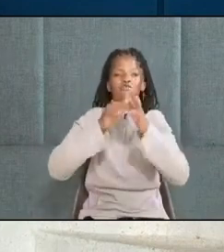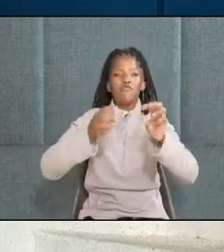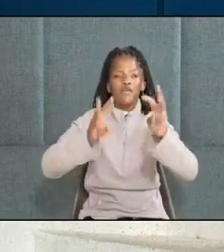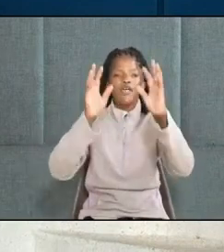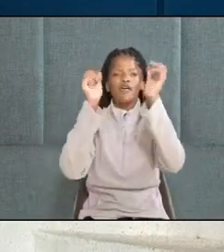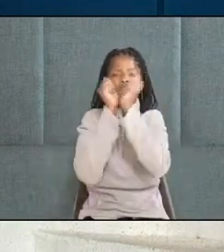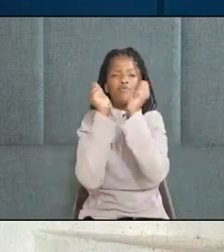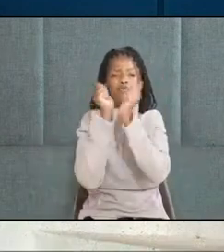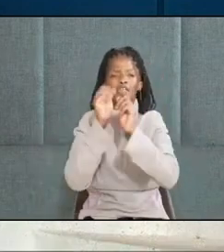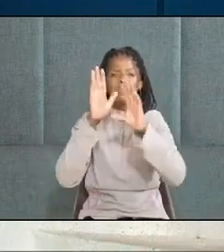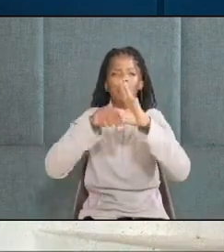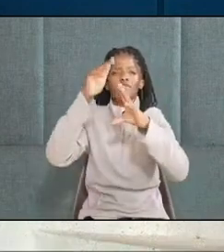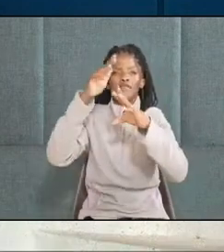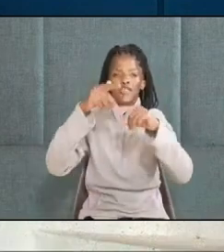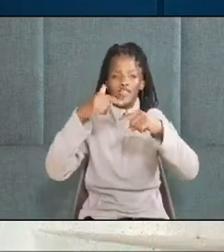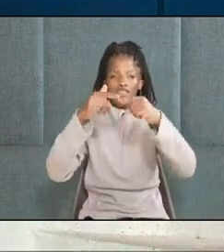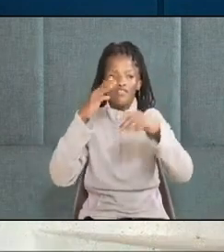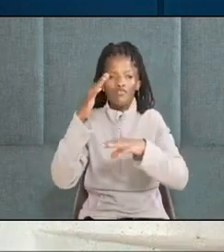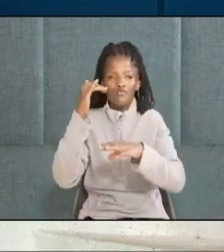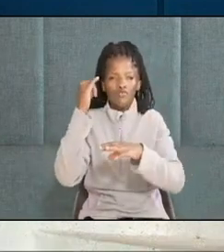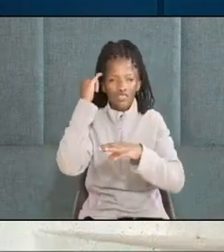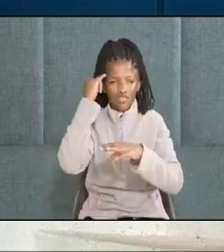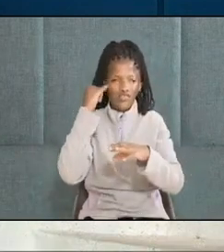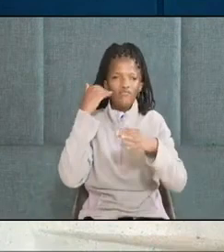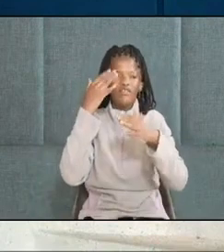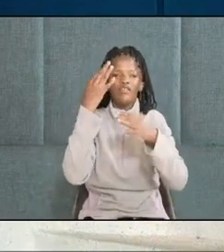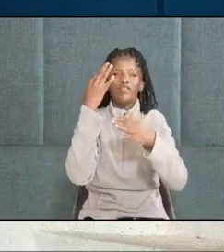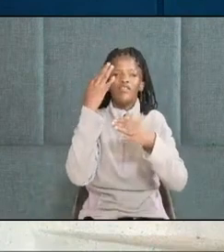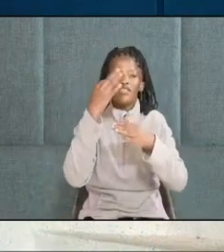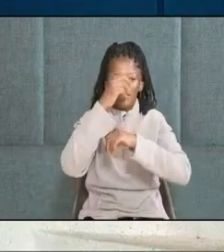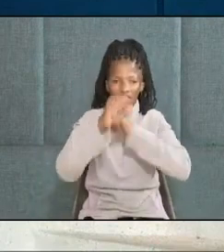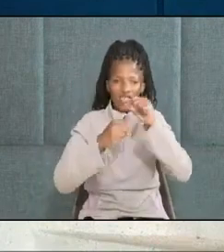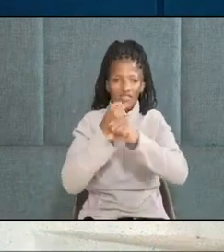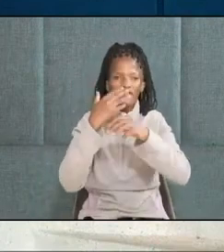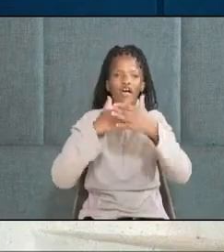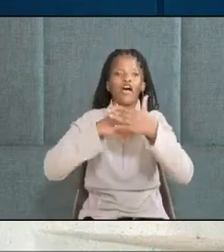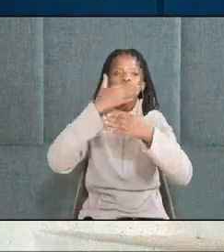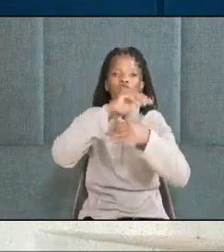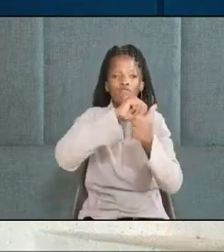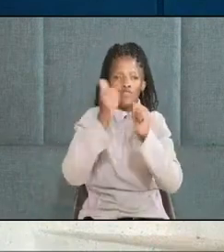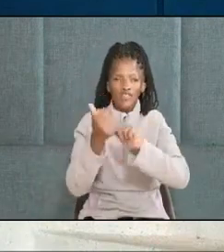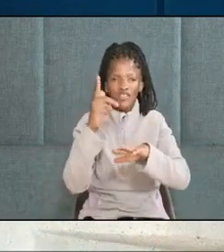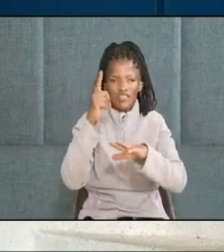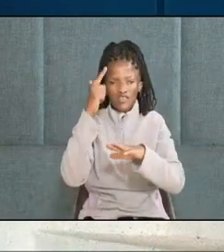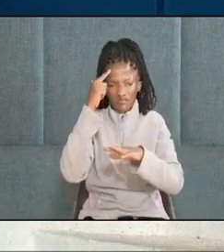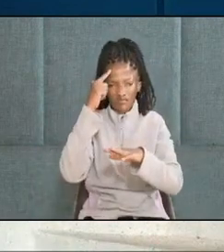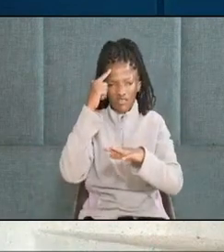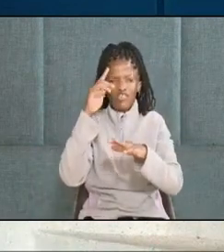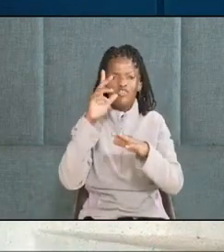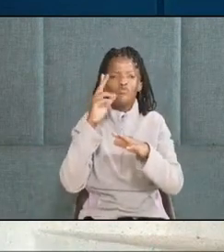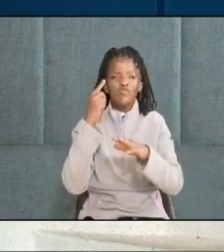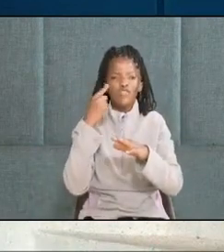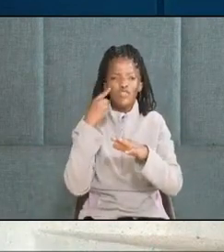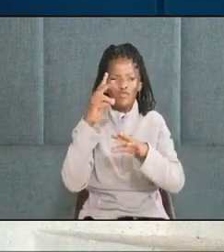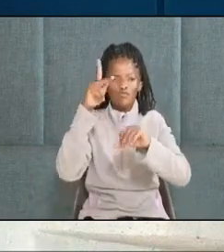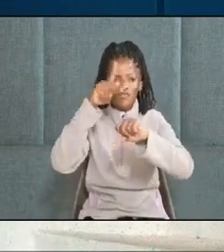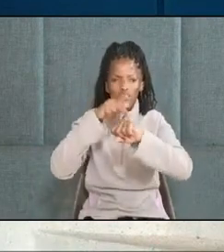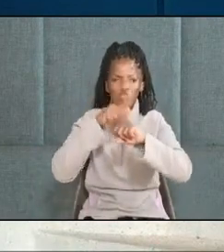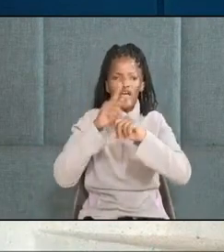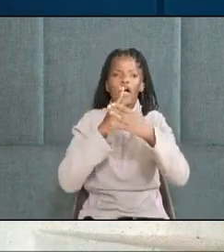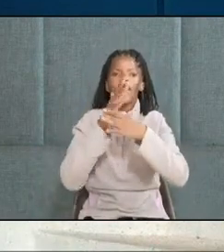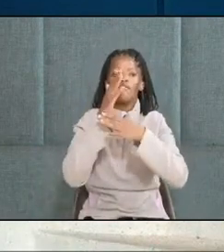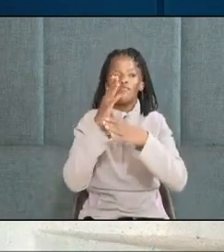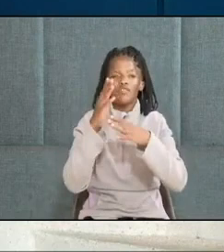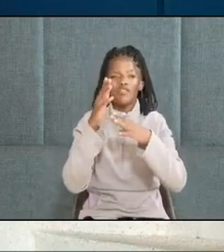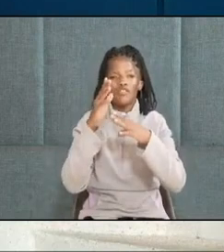escaped and headed to Jerusalem. 3 years after conversion, his intention was to see Peter. Upon